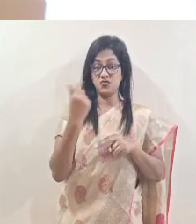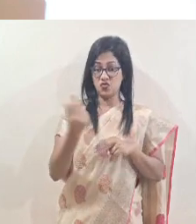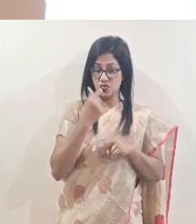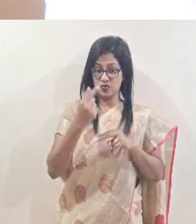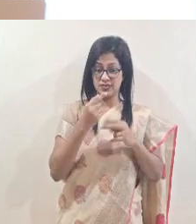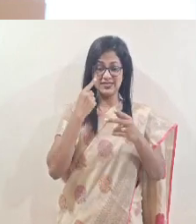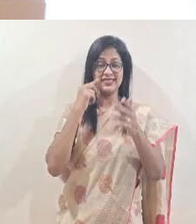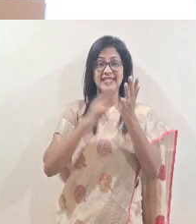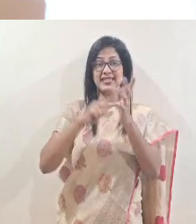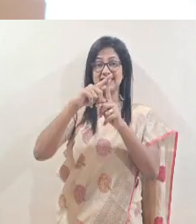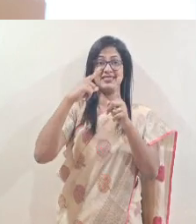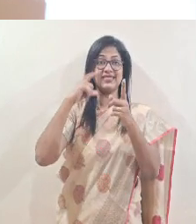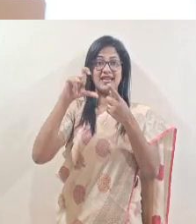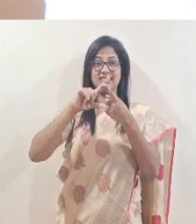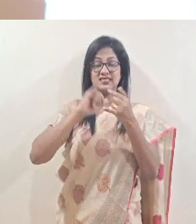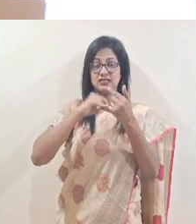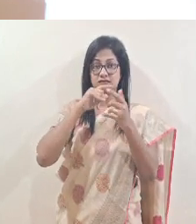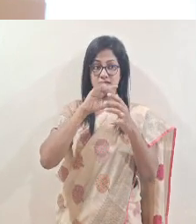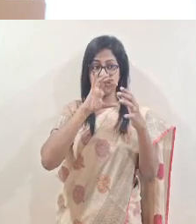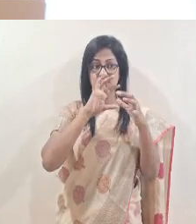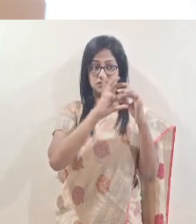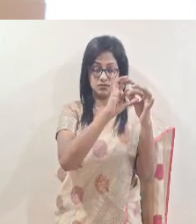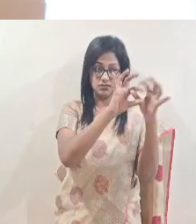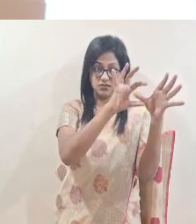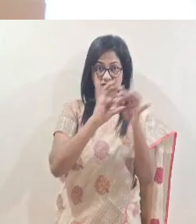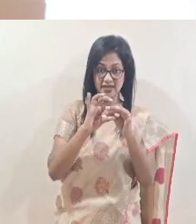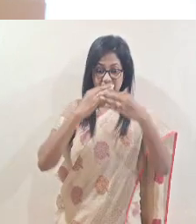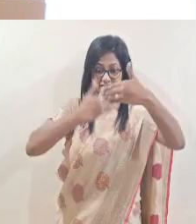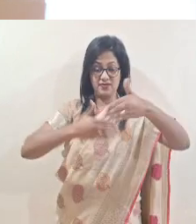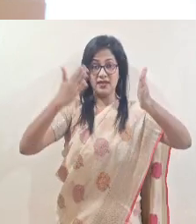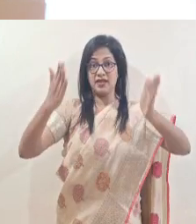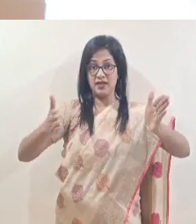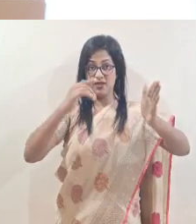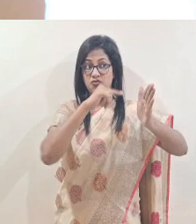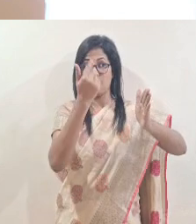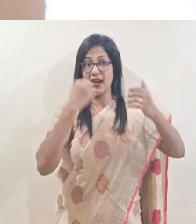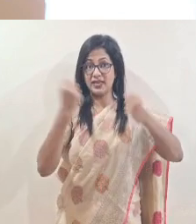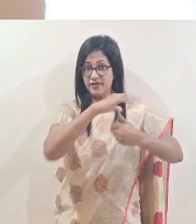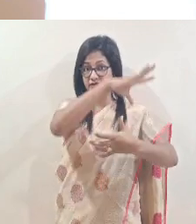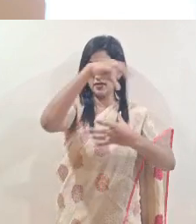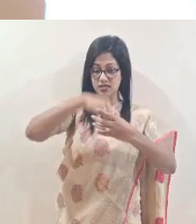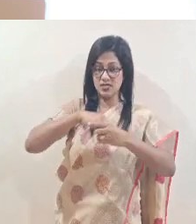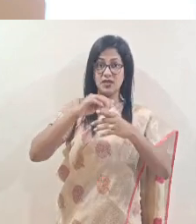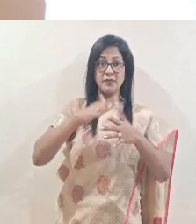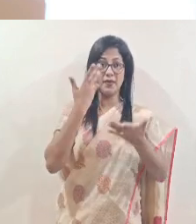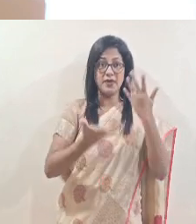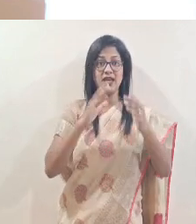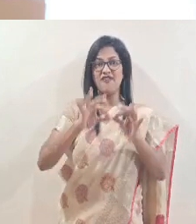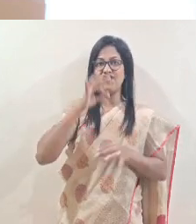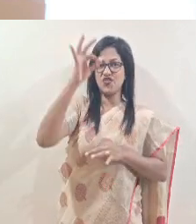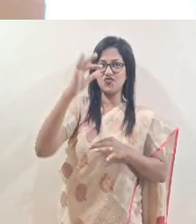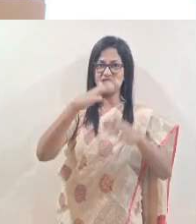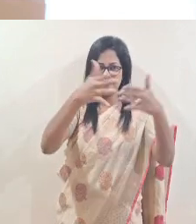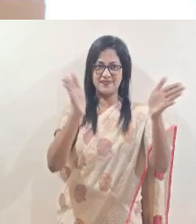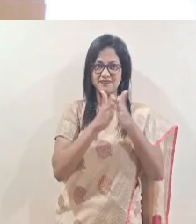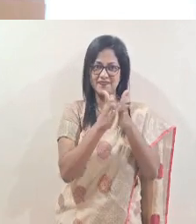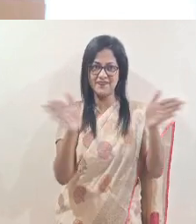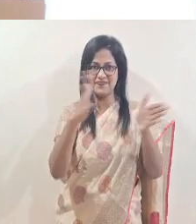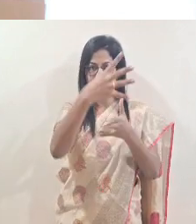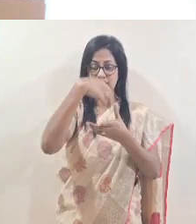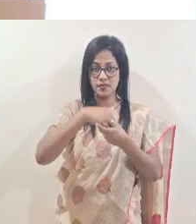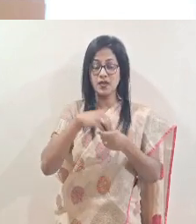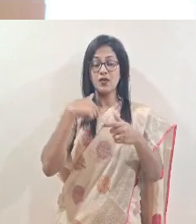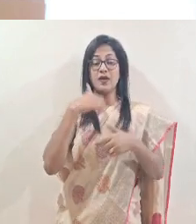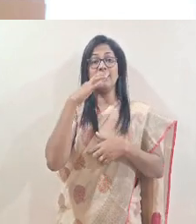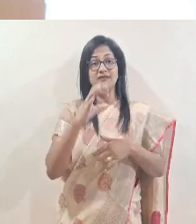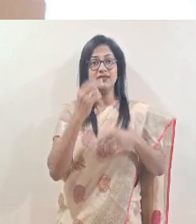to represent those activities as well within the grid, as I said it in the future scope, then I can actually see that how